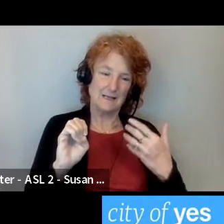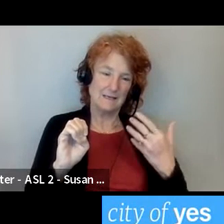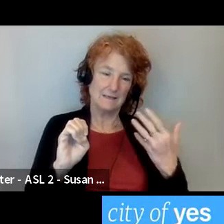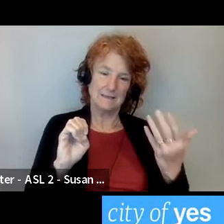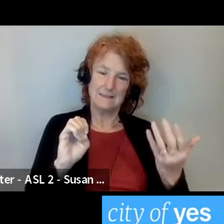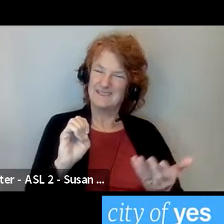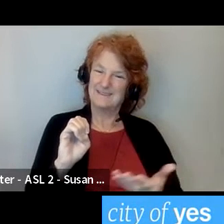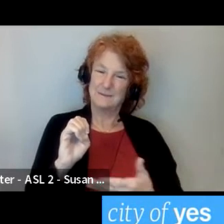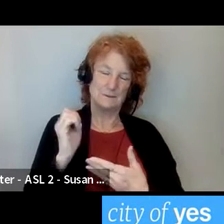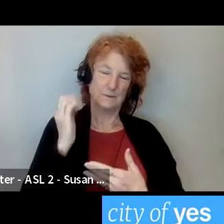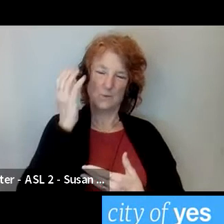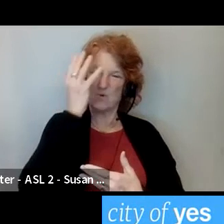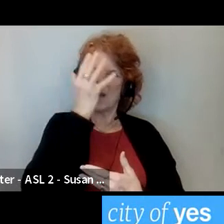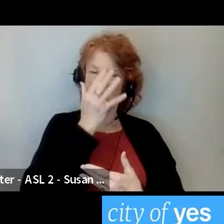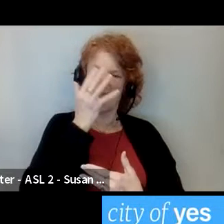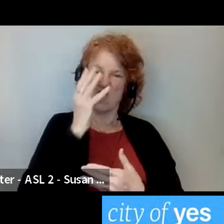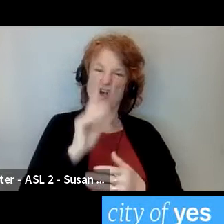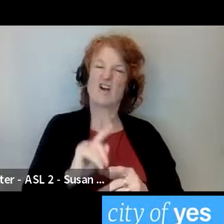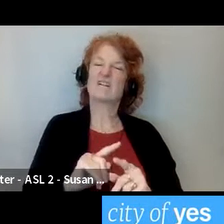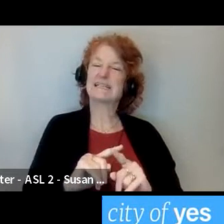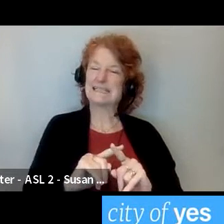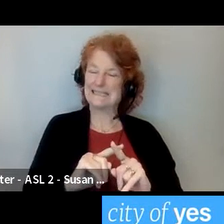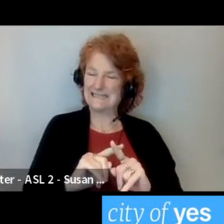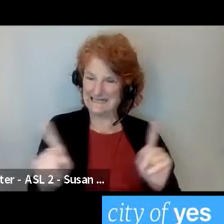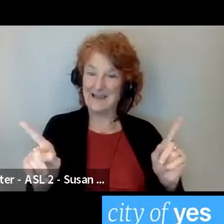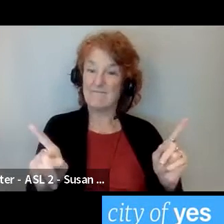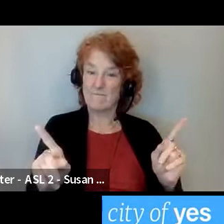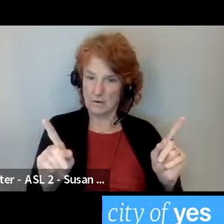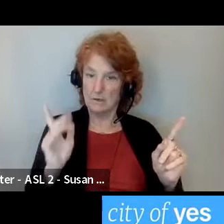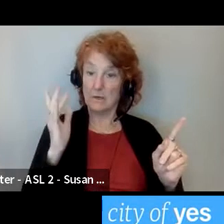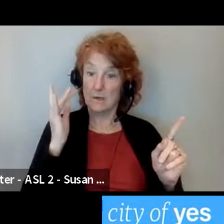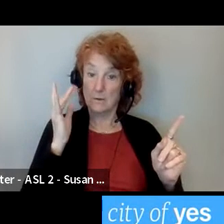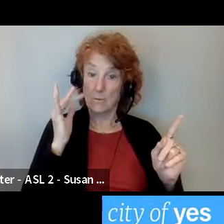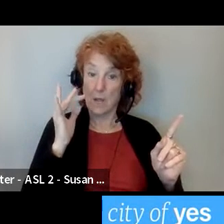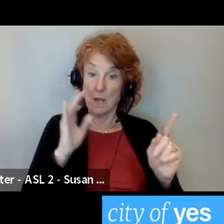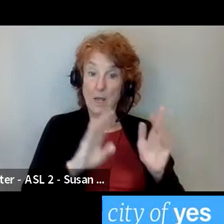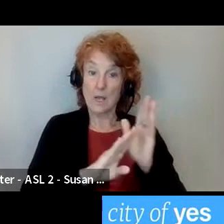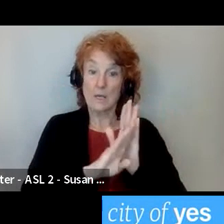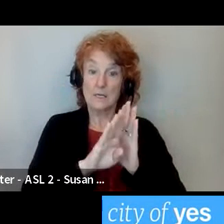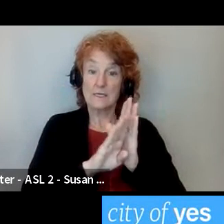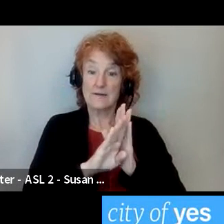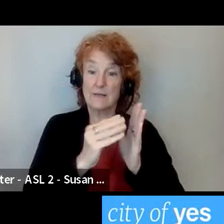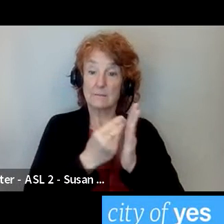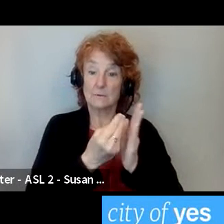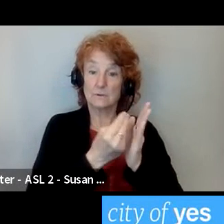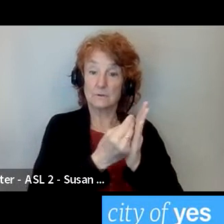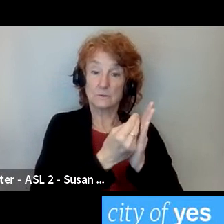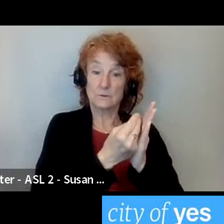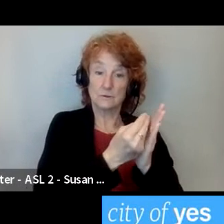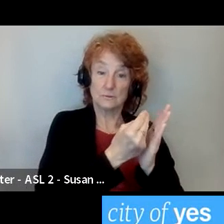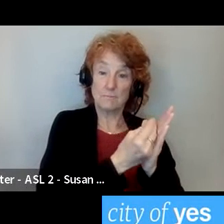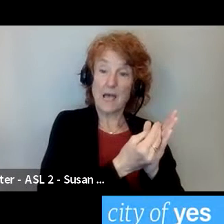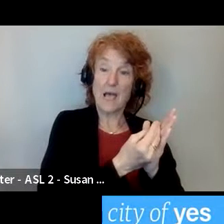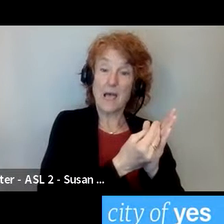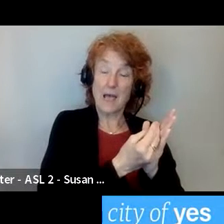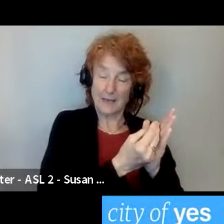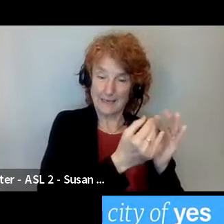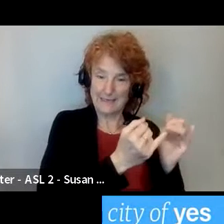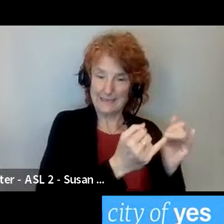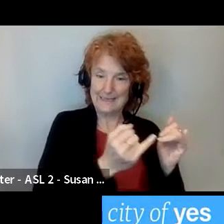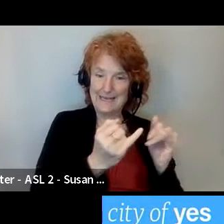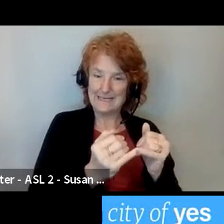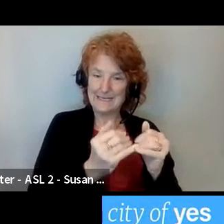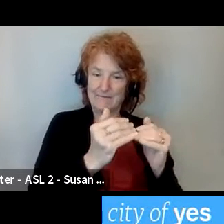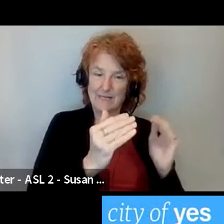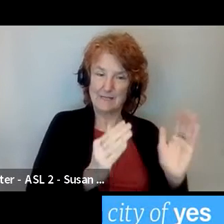has, because developers would simply buy up the housing, the individual housing, and spit